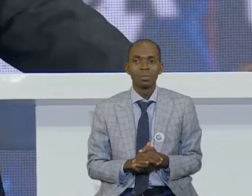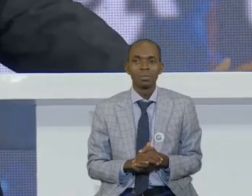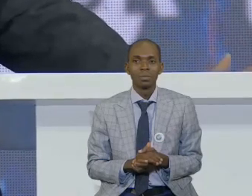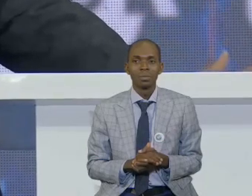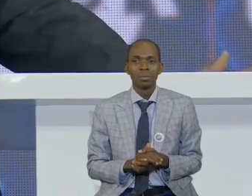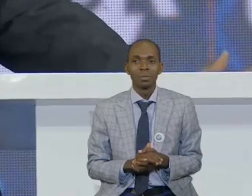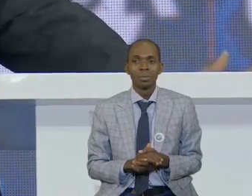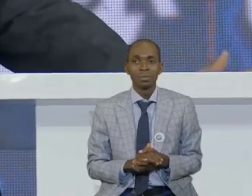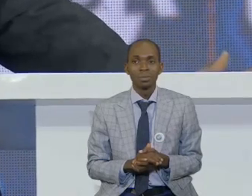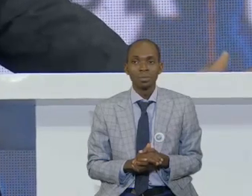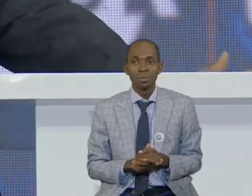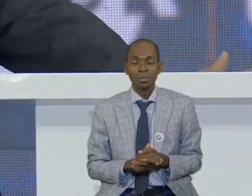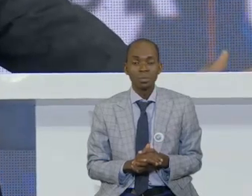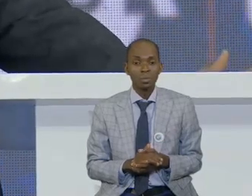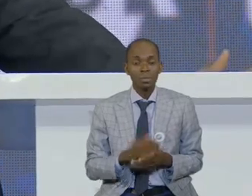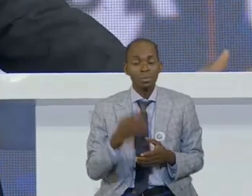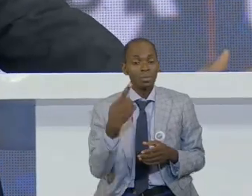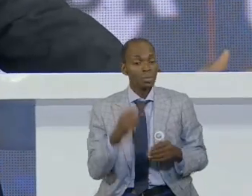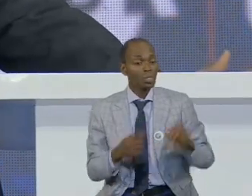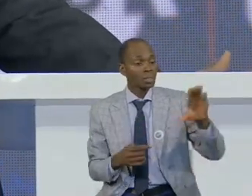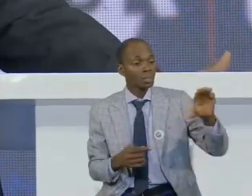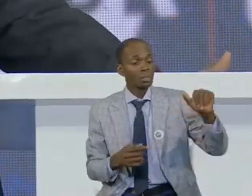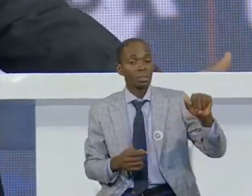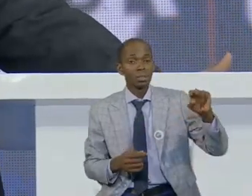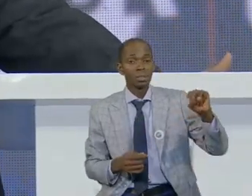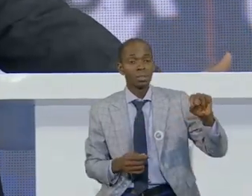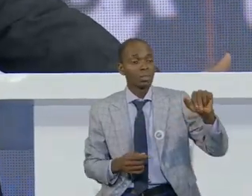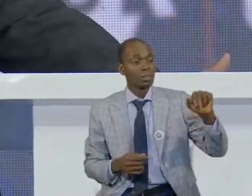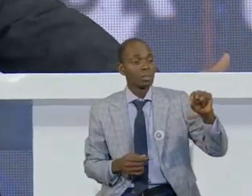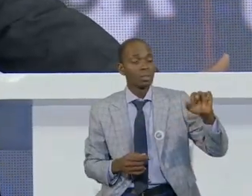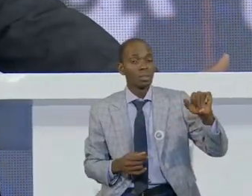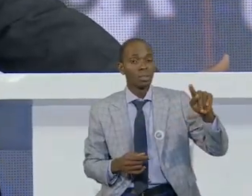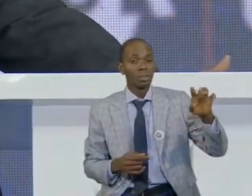The Canaanites had problems, but they didn't have God.